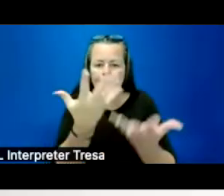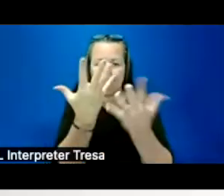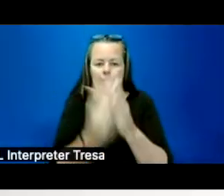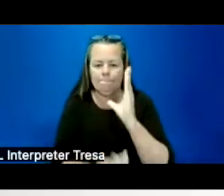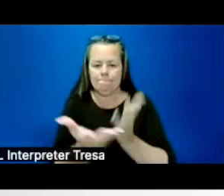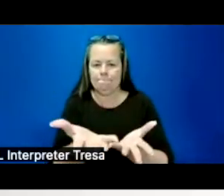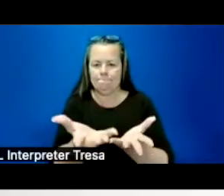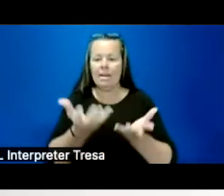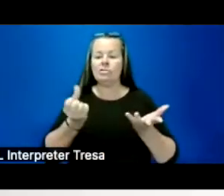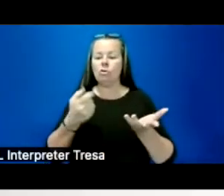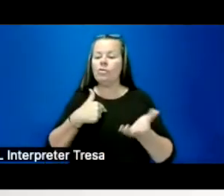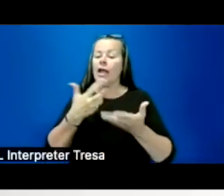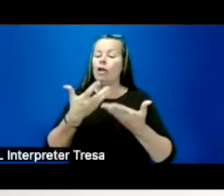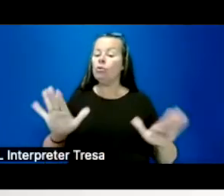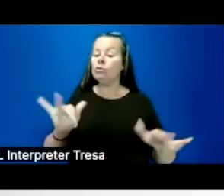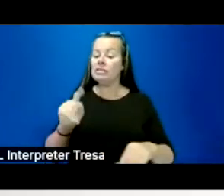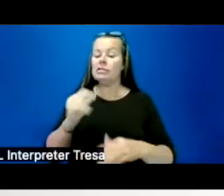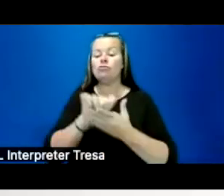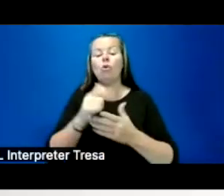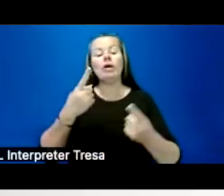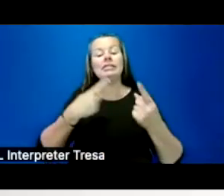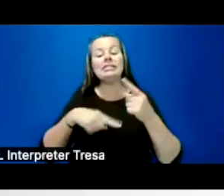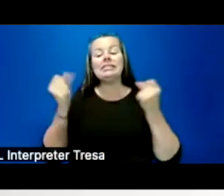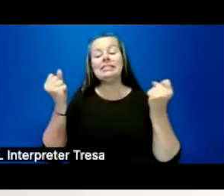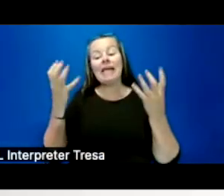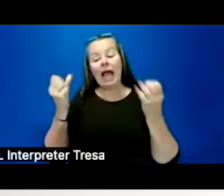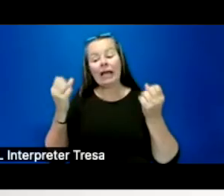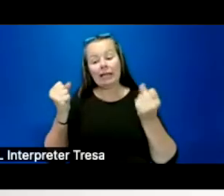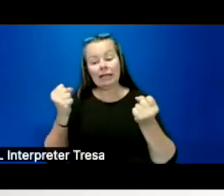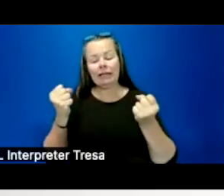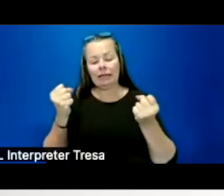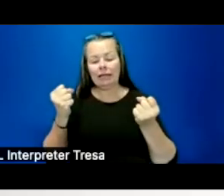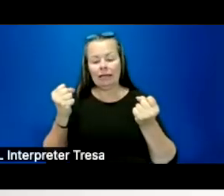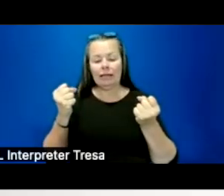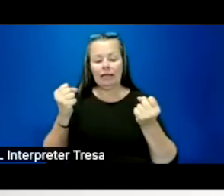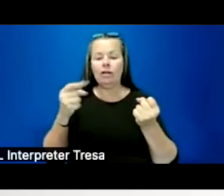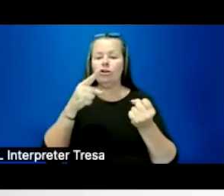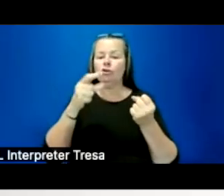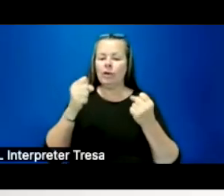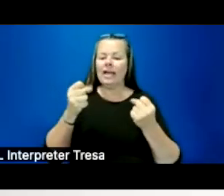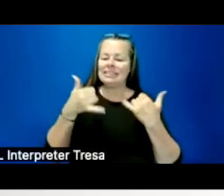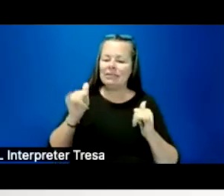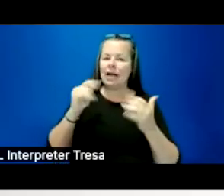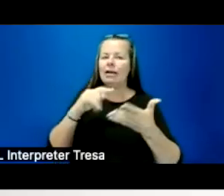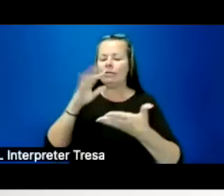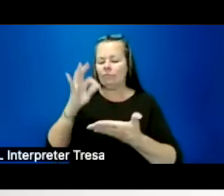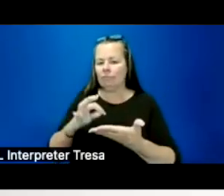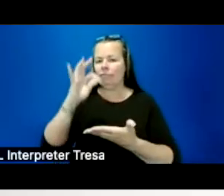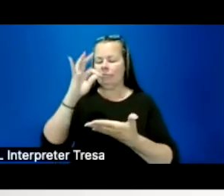of it. So sign language in that case, I think it's more, I don't know, you can skip a bit and you can still get the